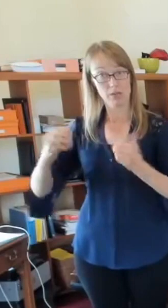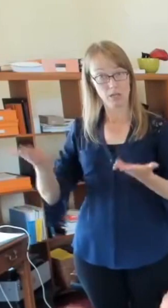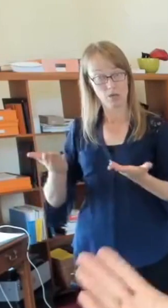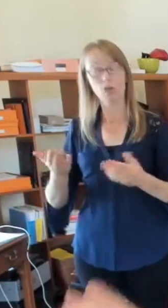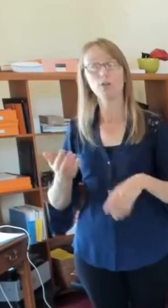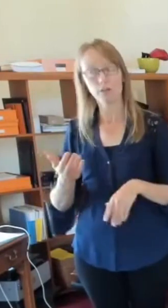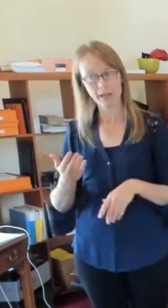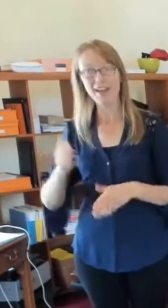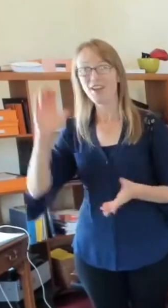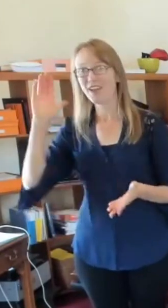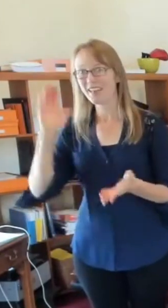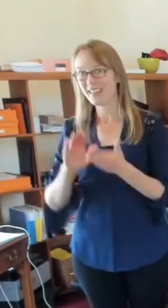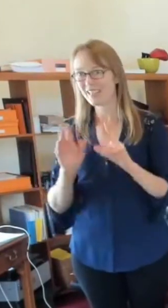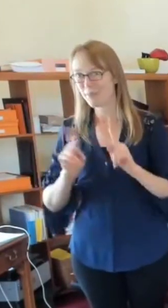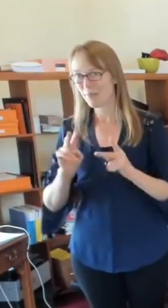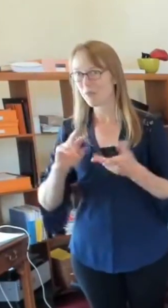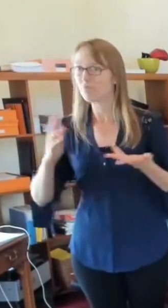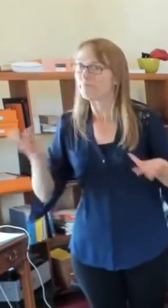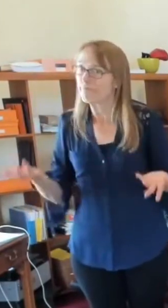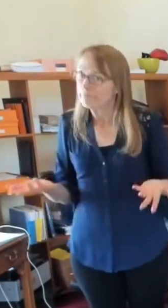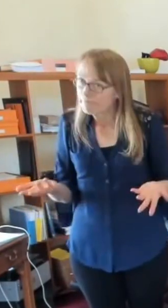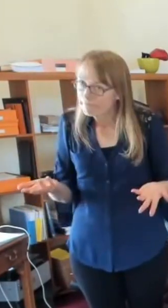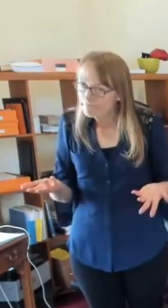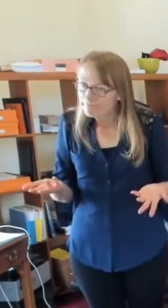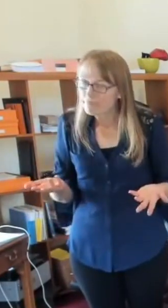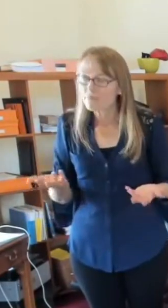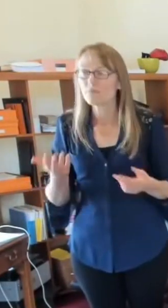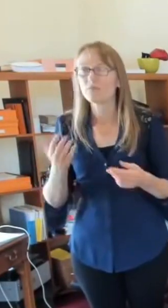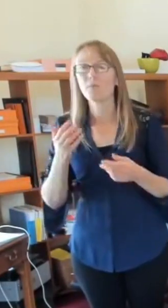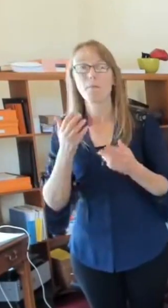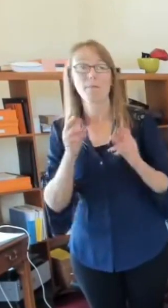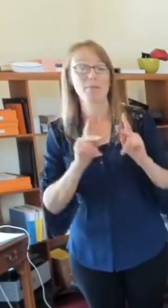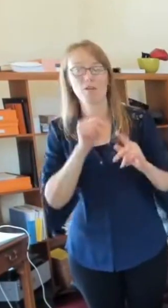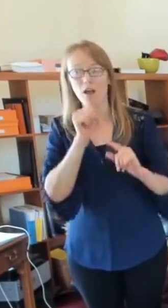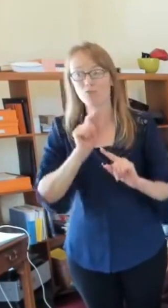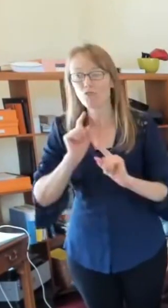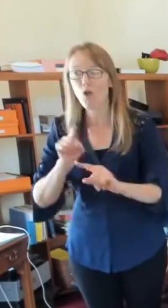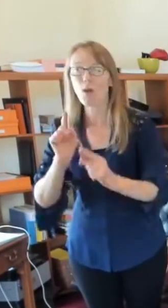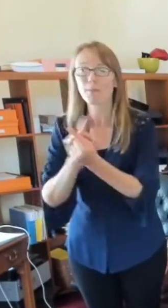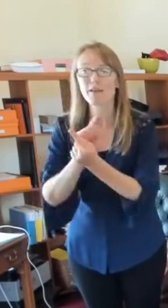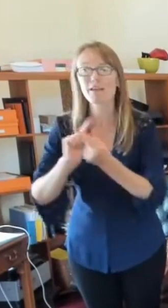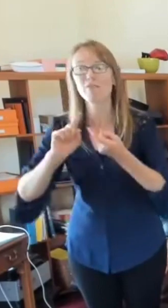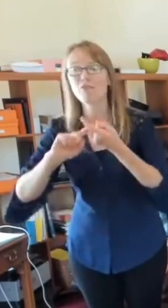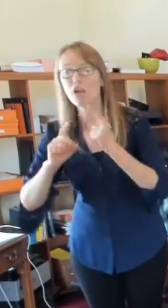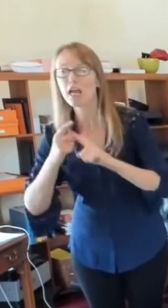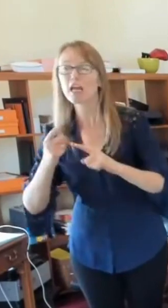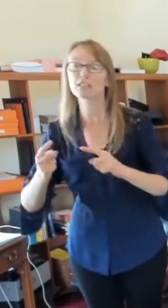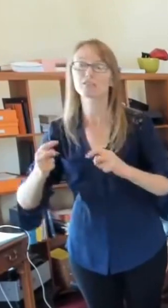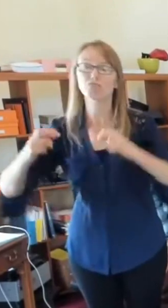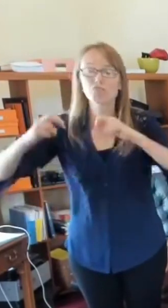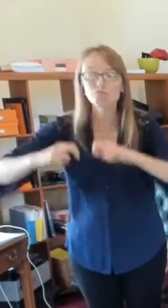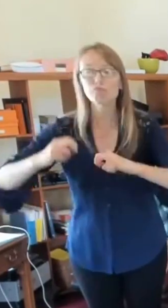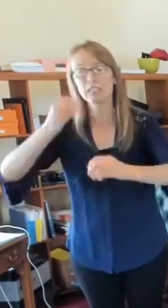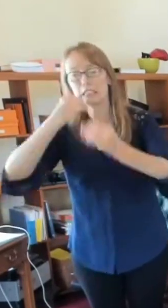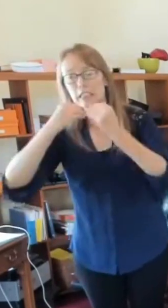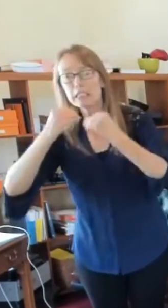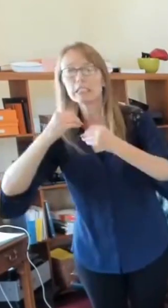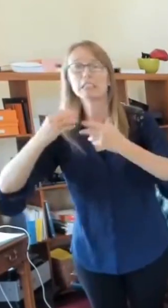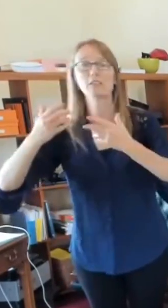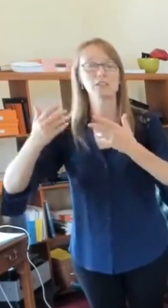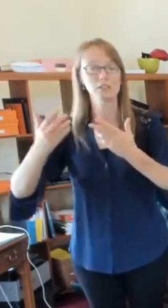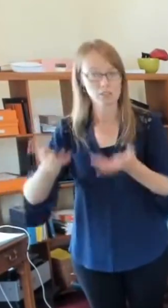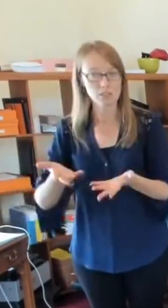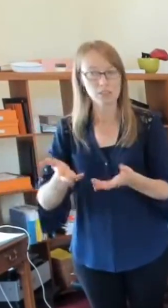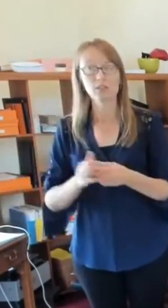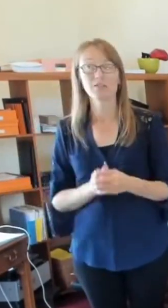work, maybe to get together with friends or have some dinner. So those things are definitely curtailing it, along with, we